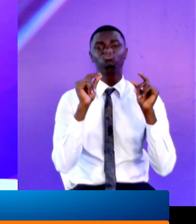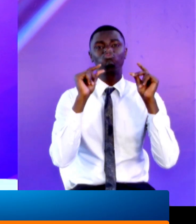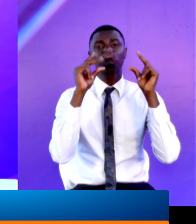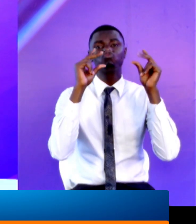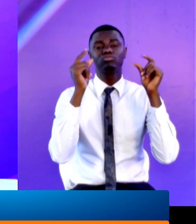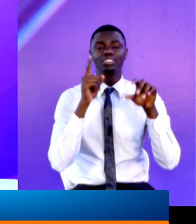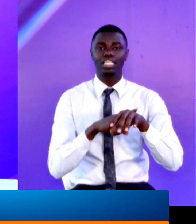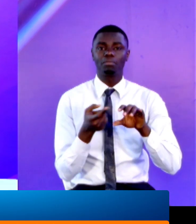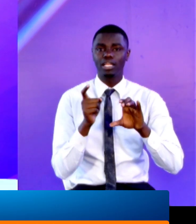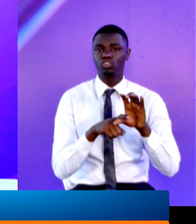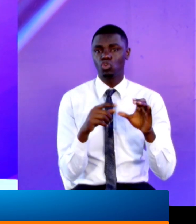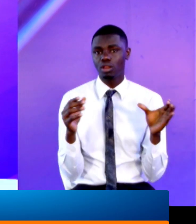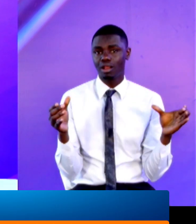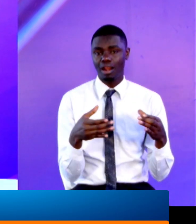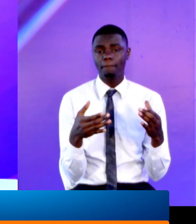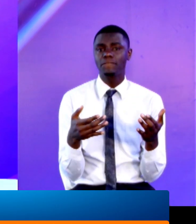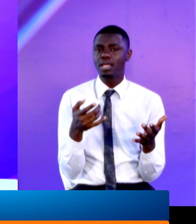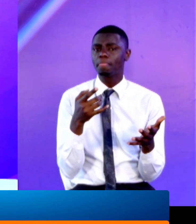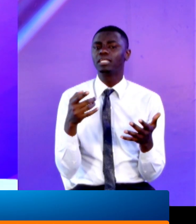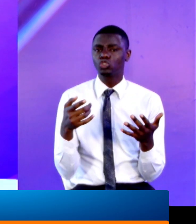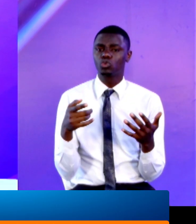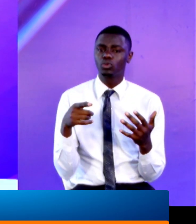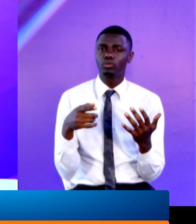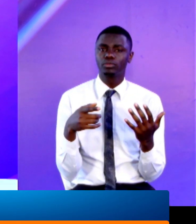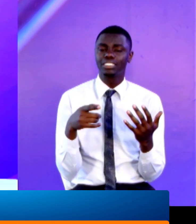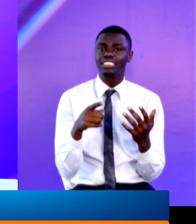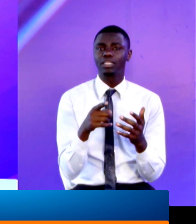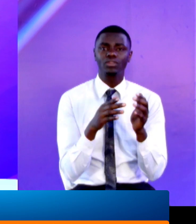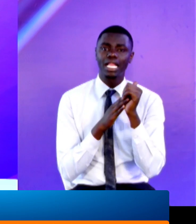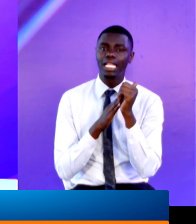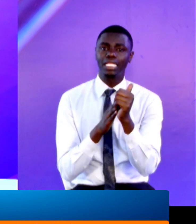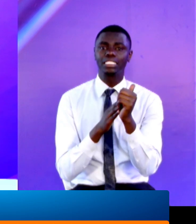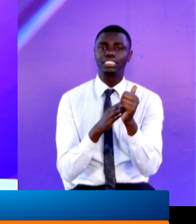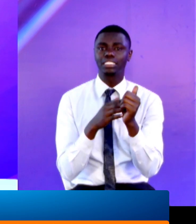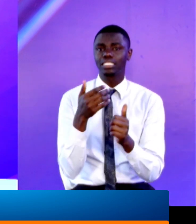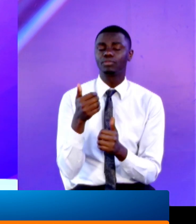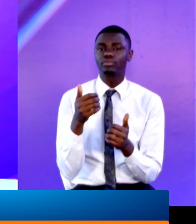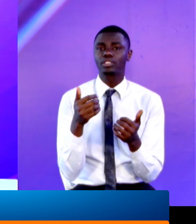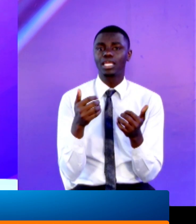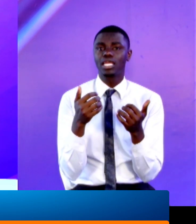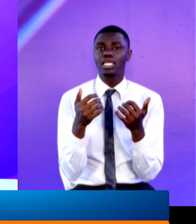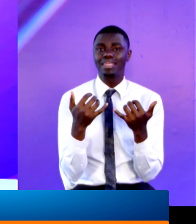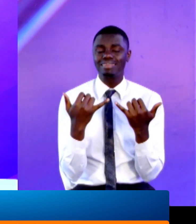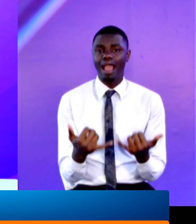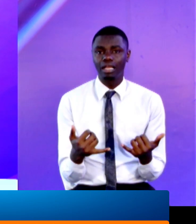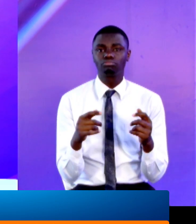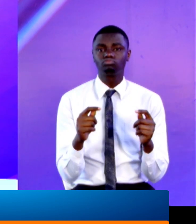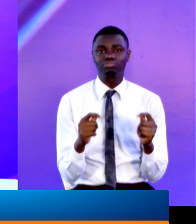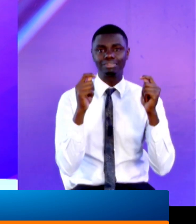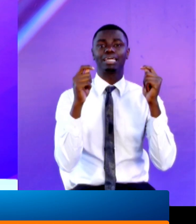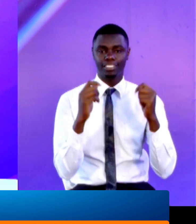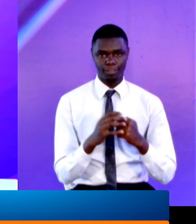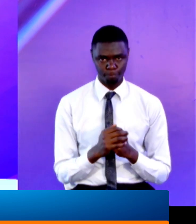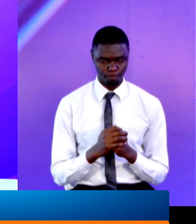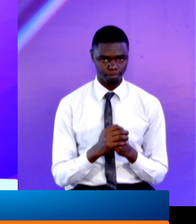since joining the club, cementing his place among the league's brightest young stars or young talents.